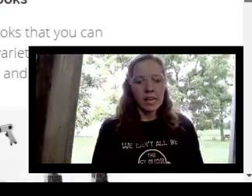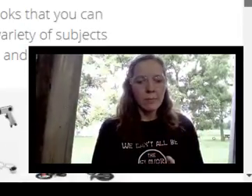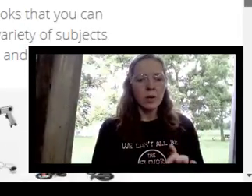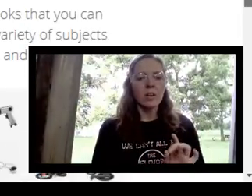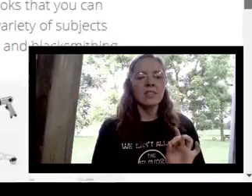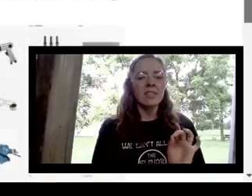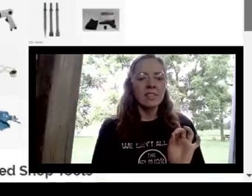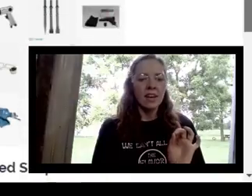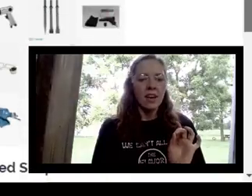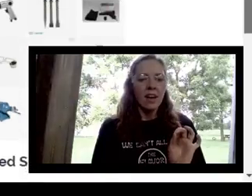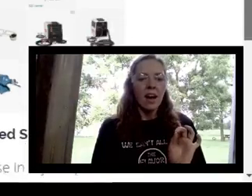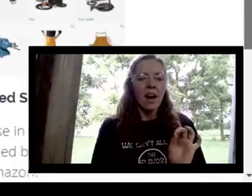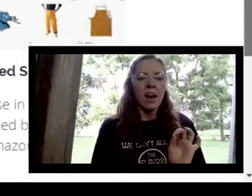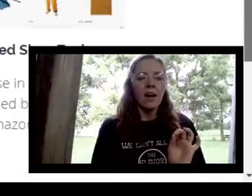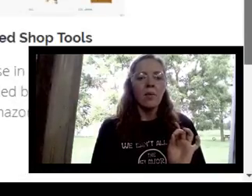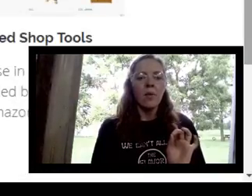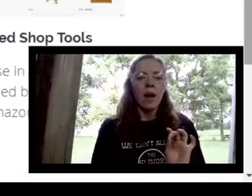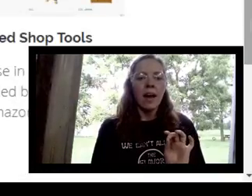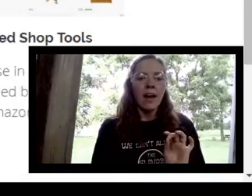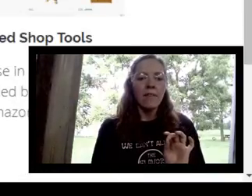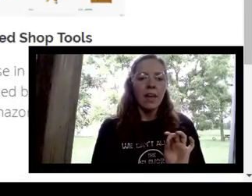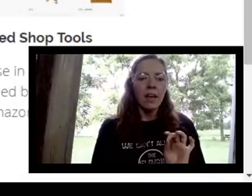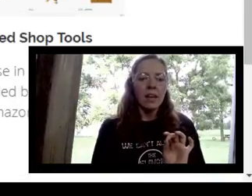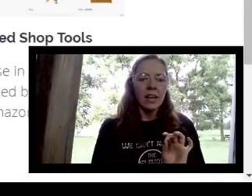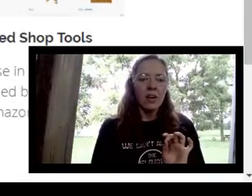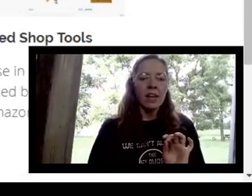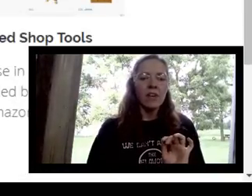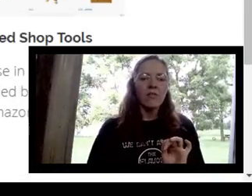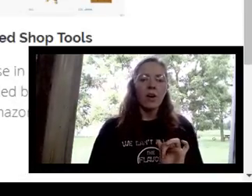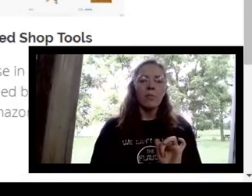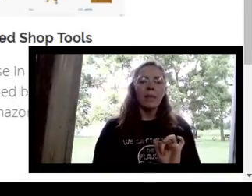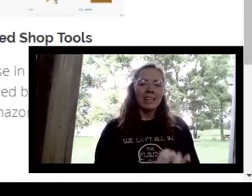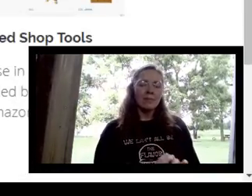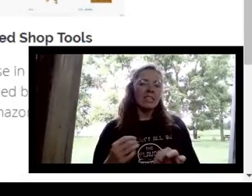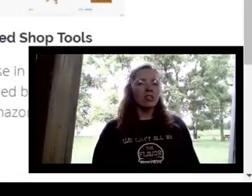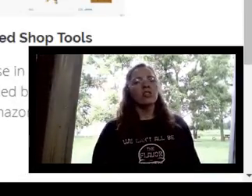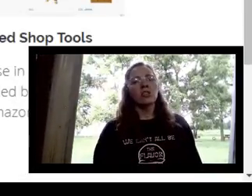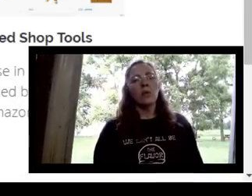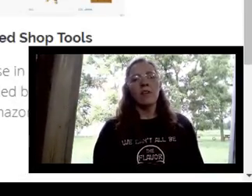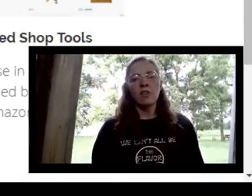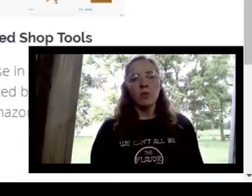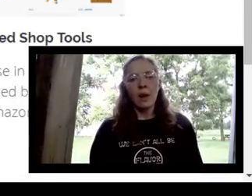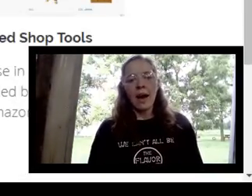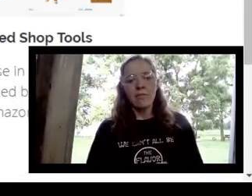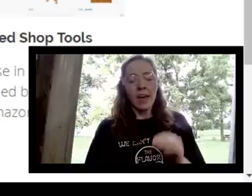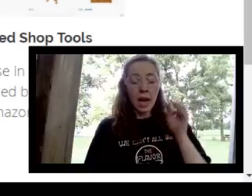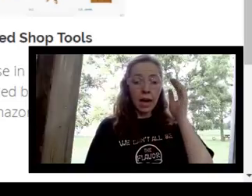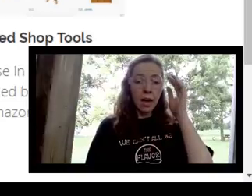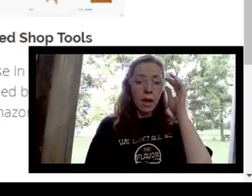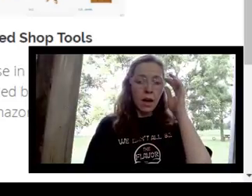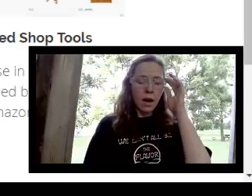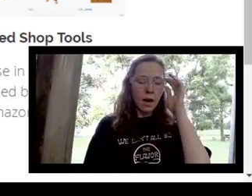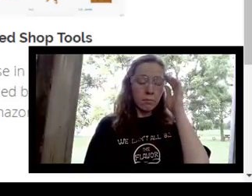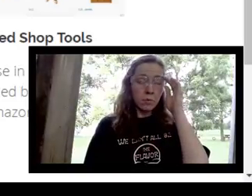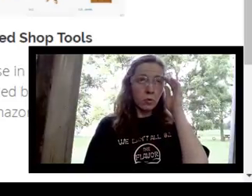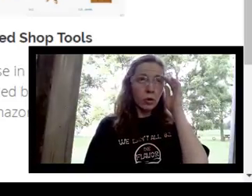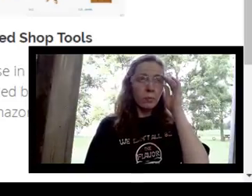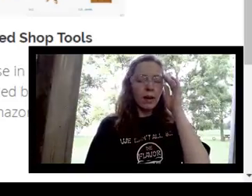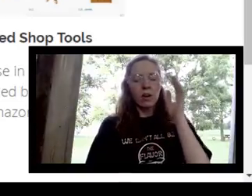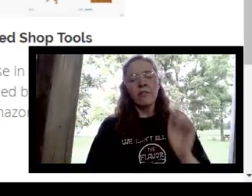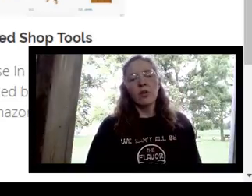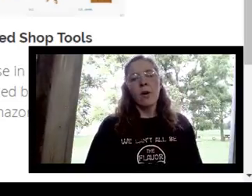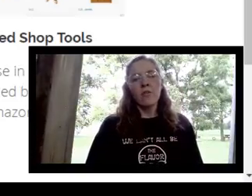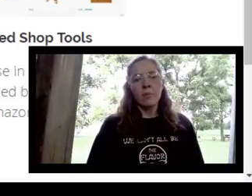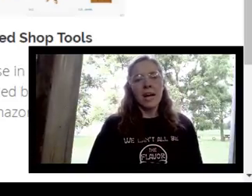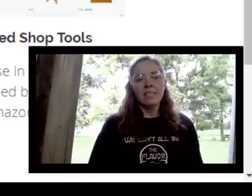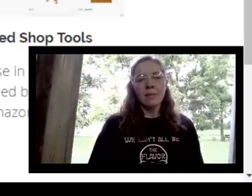for ebooks. I have an area here for a blacksmith teacher. So if you have a group,